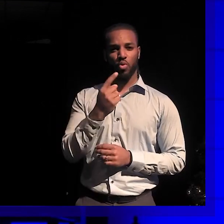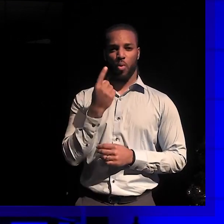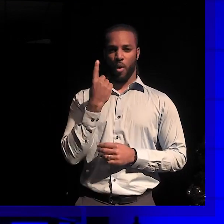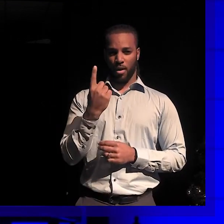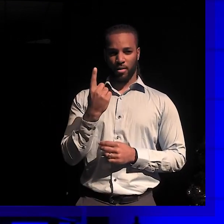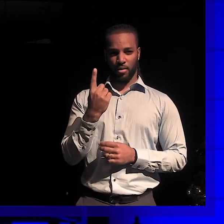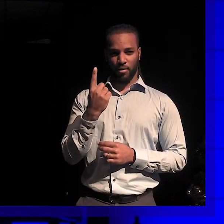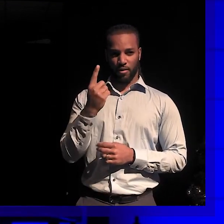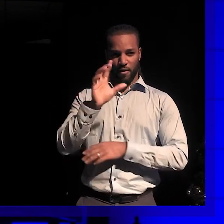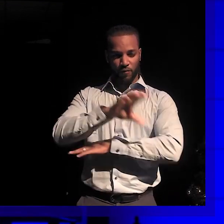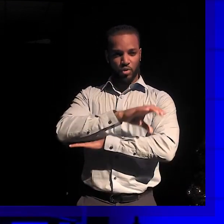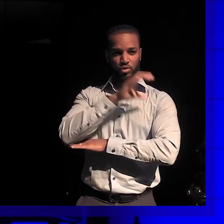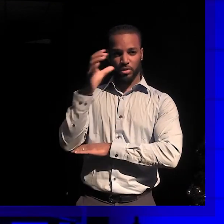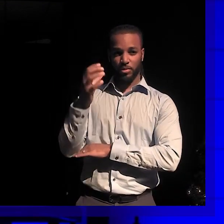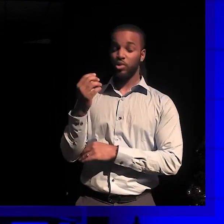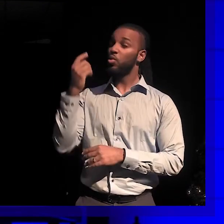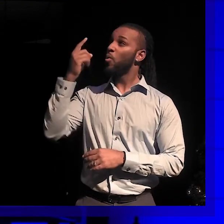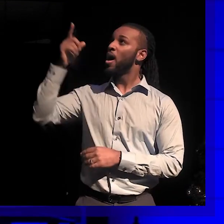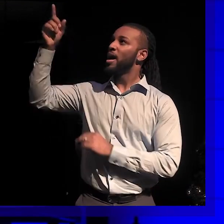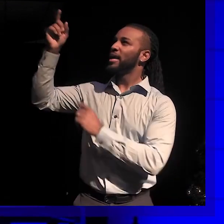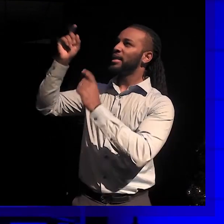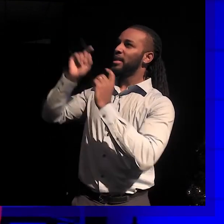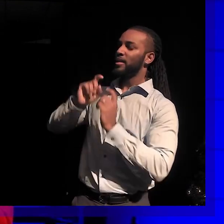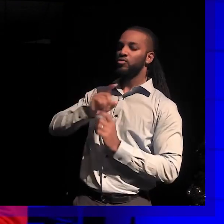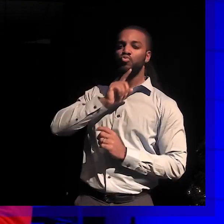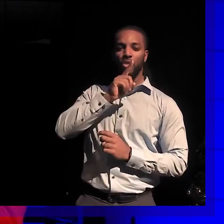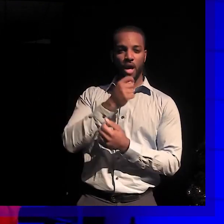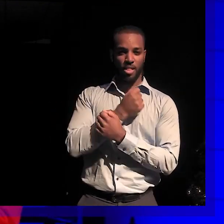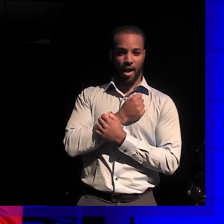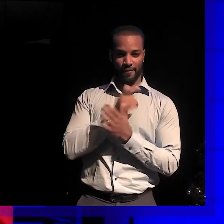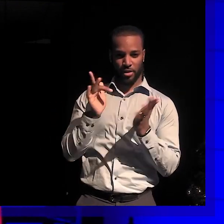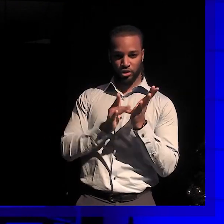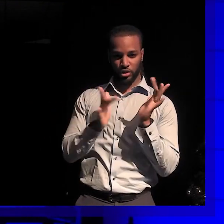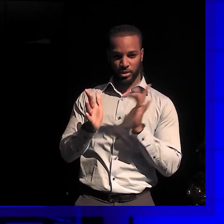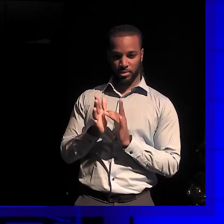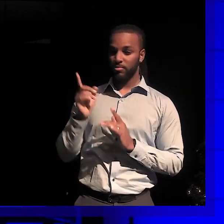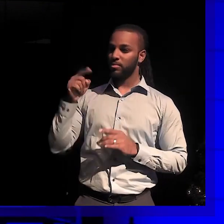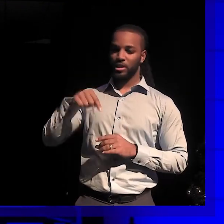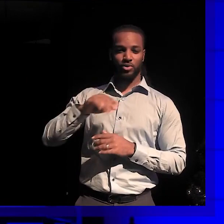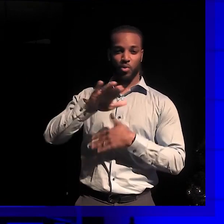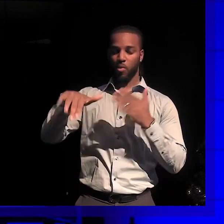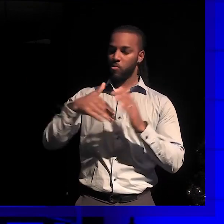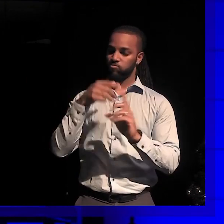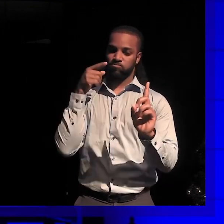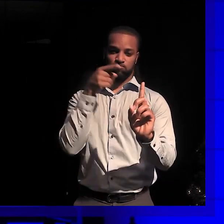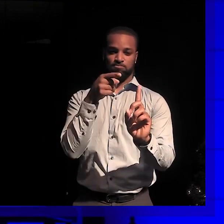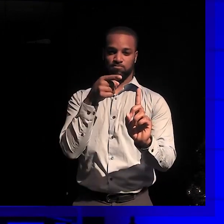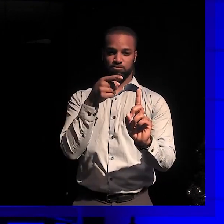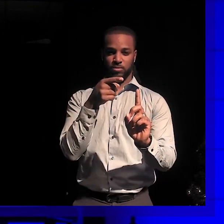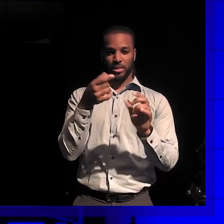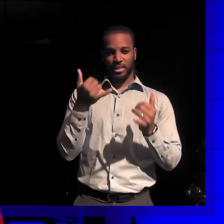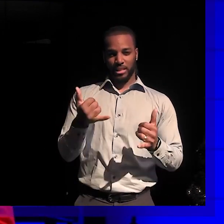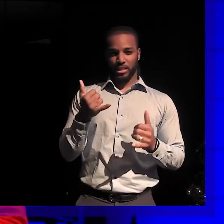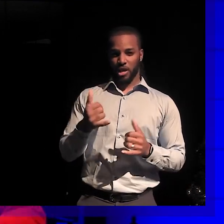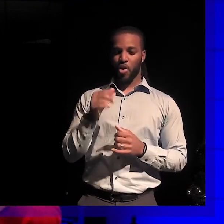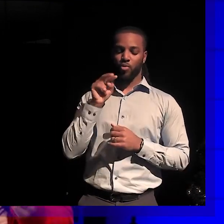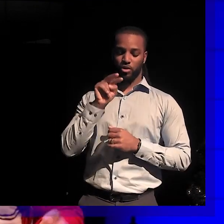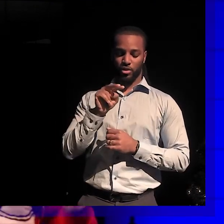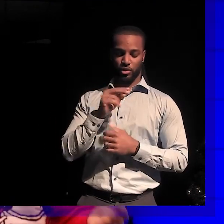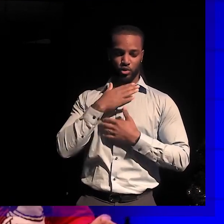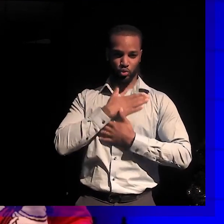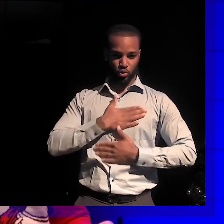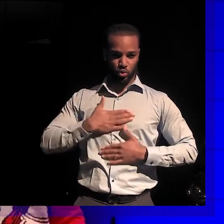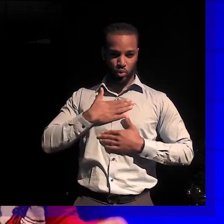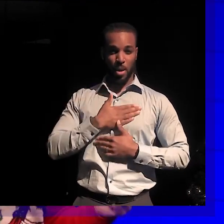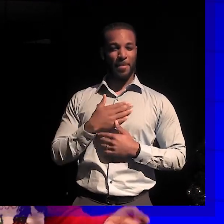of Christmas, the one who gives real life, Jesus. This is what it's all about. Today, we're looking at joy. And my